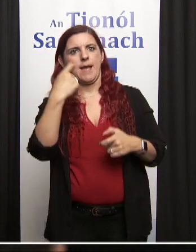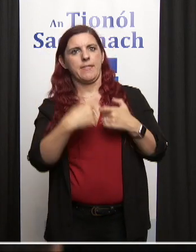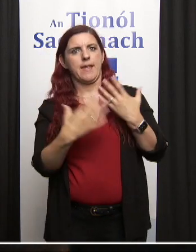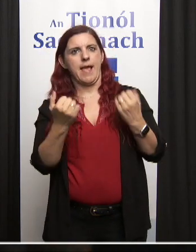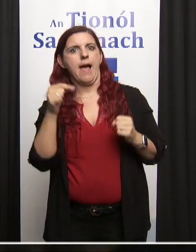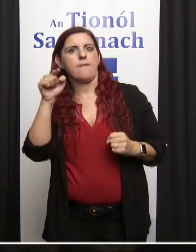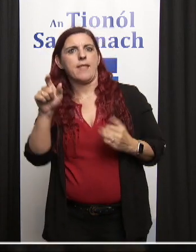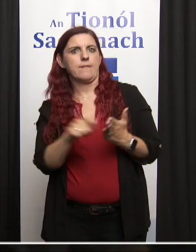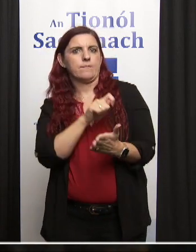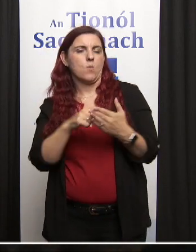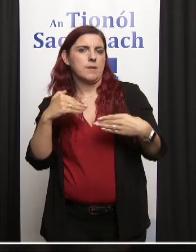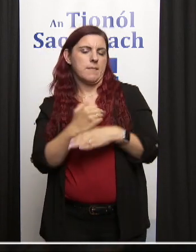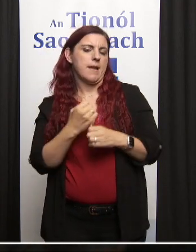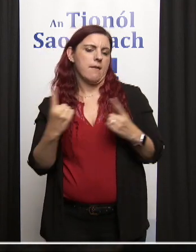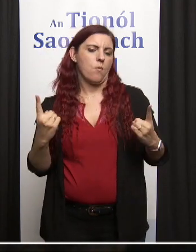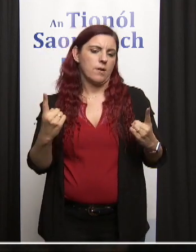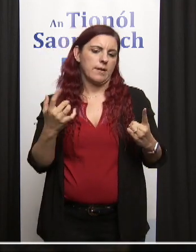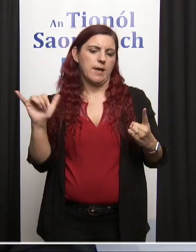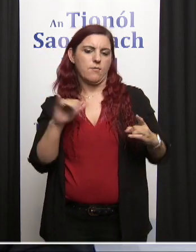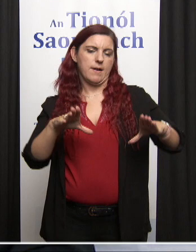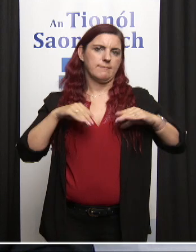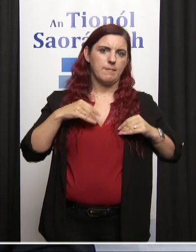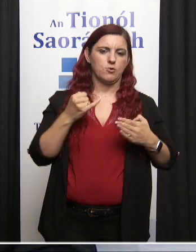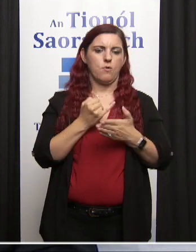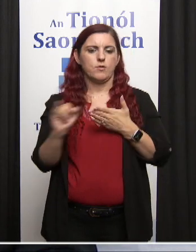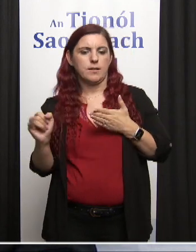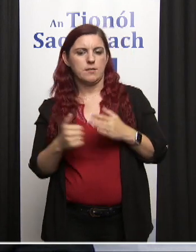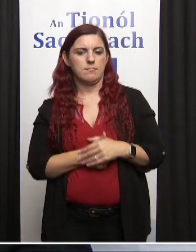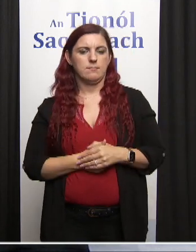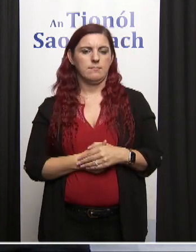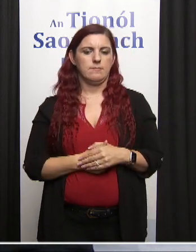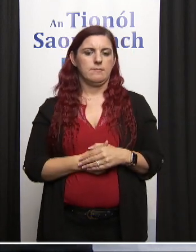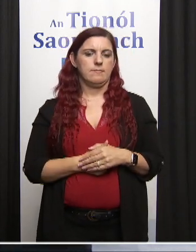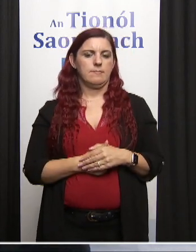voted on by everyone, and either accepted or rejected?